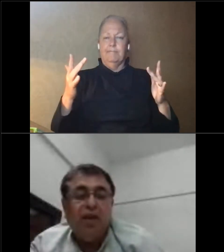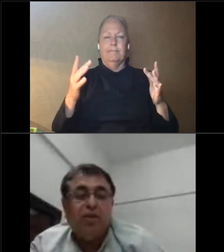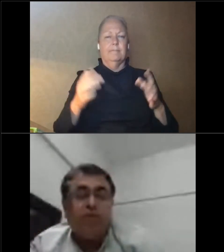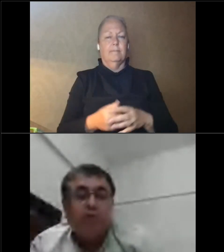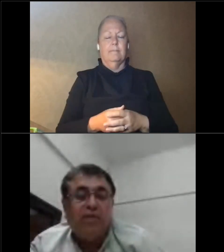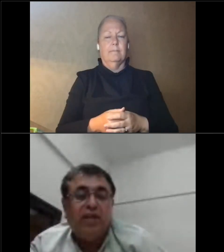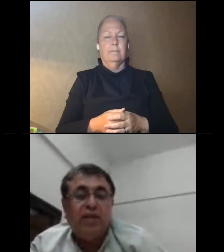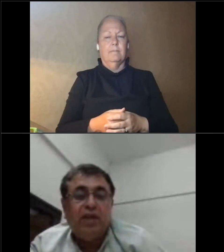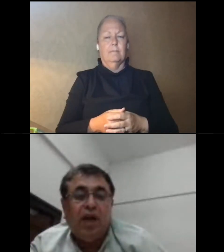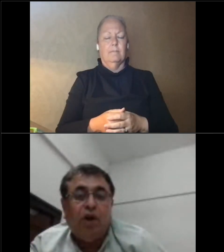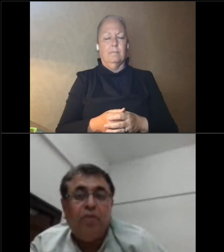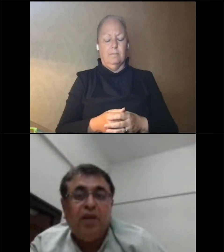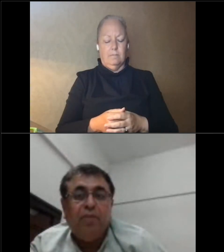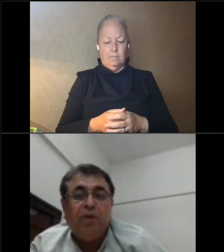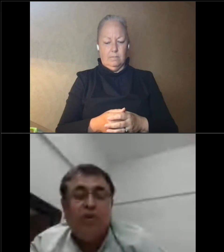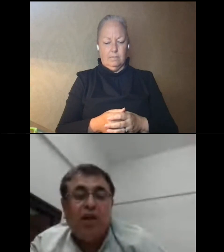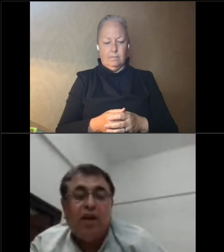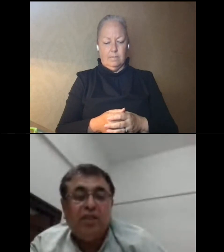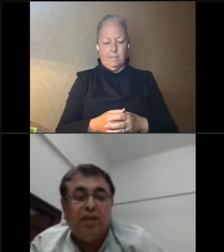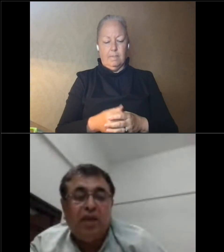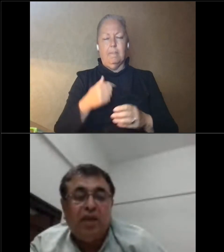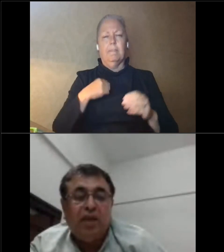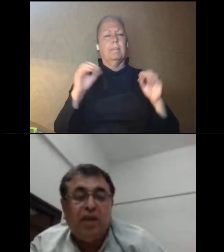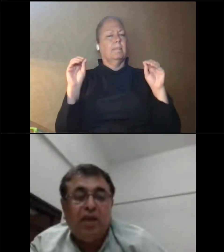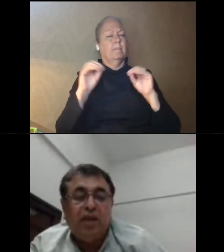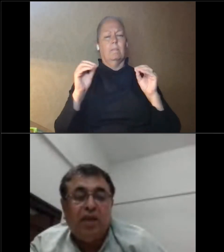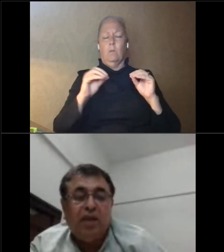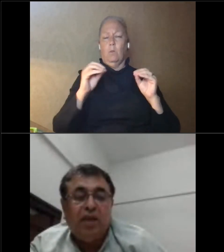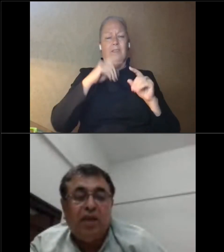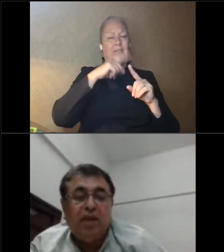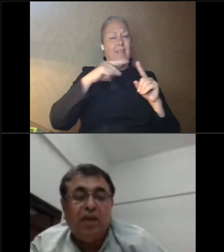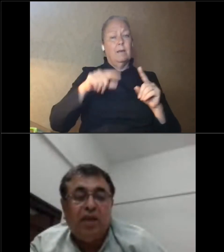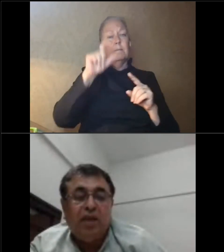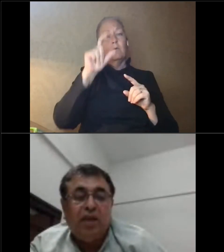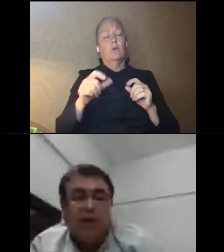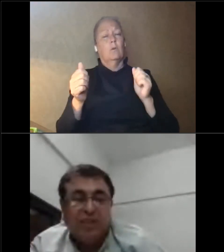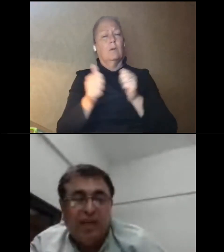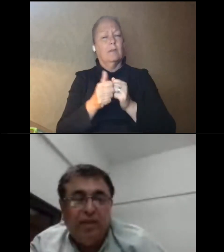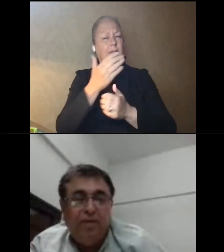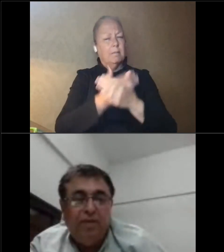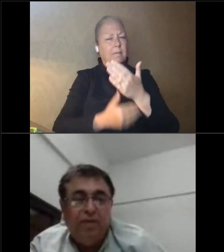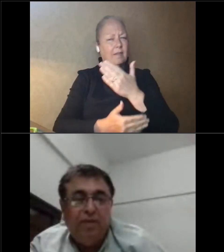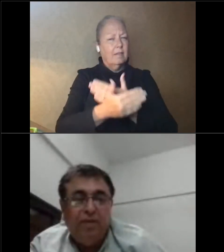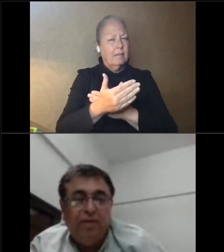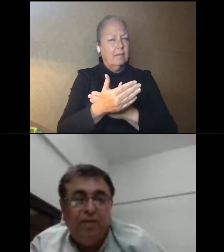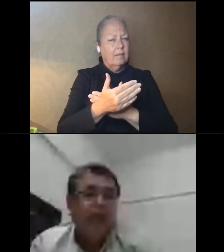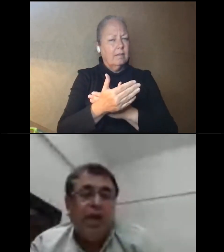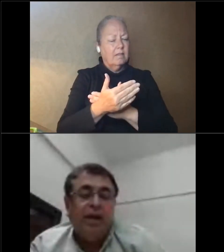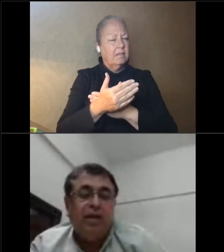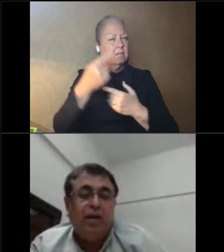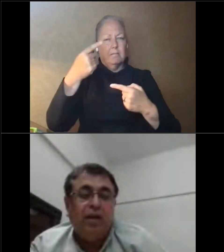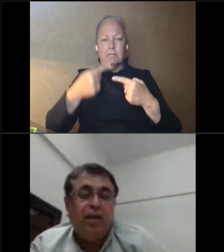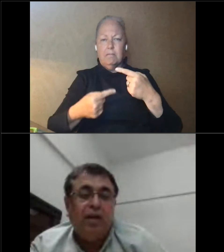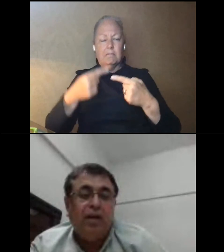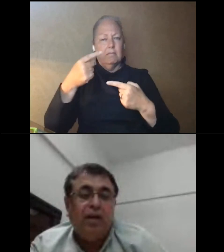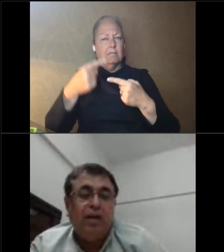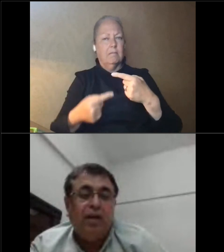so we have not a data of person with disabilities in our hands. Accurate question.